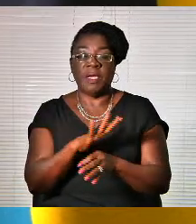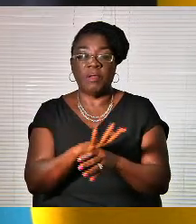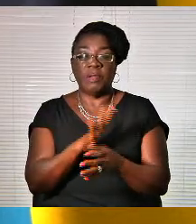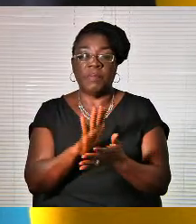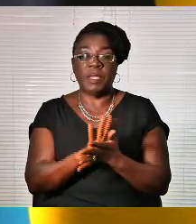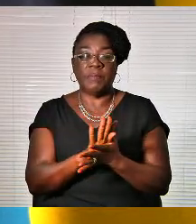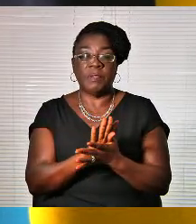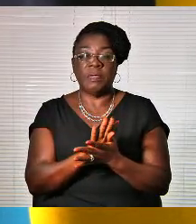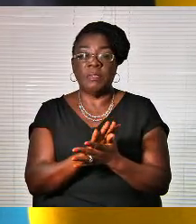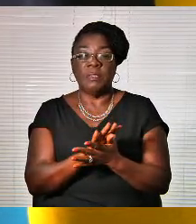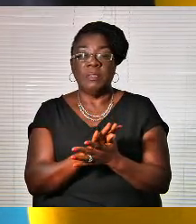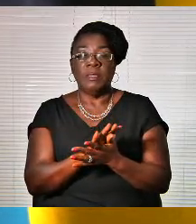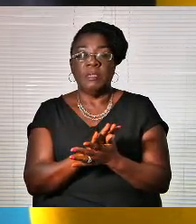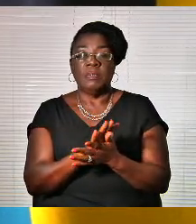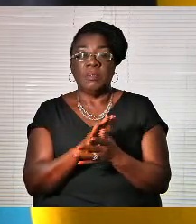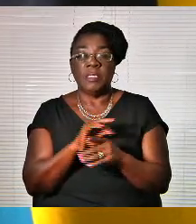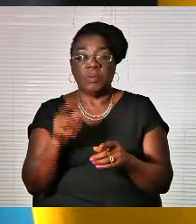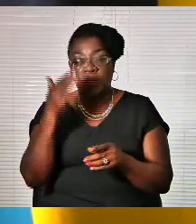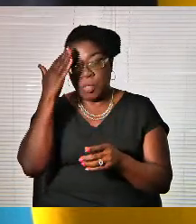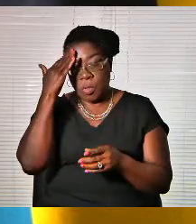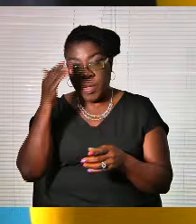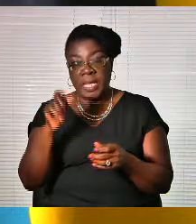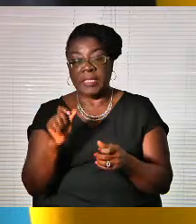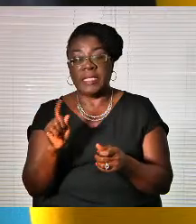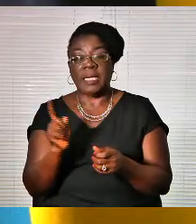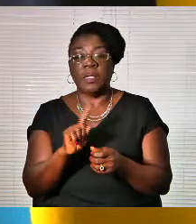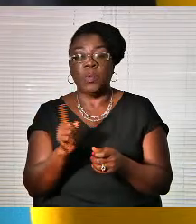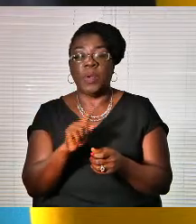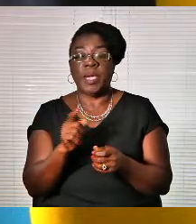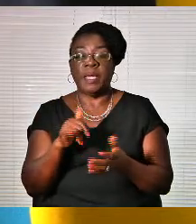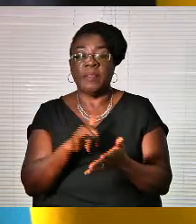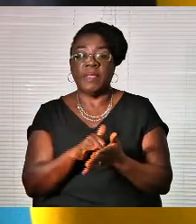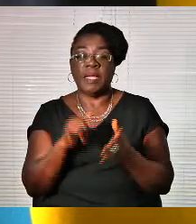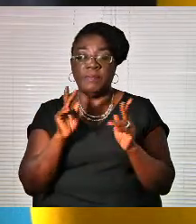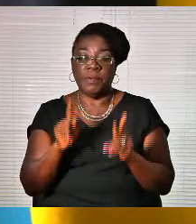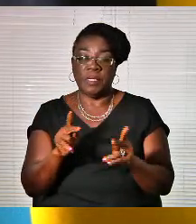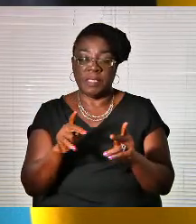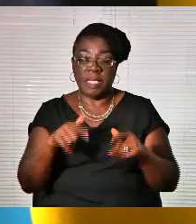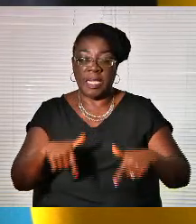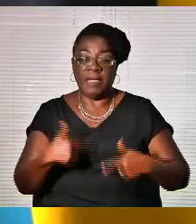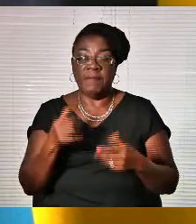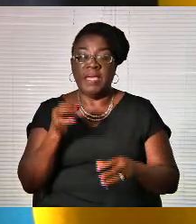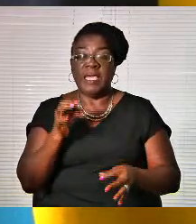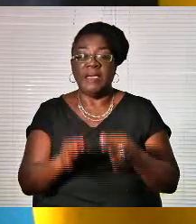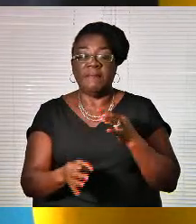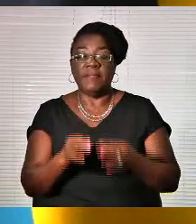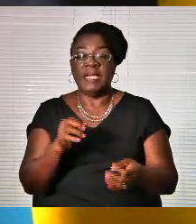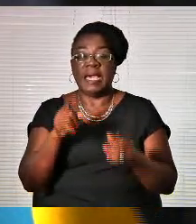and cannot verify the location of the individual who was tested positive. Thank you.